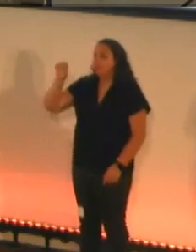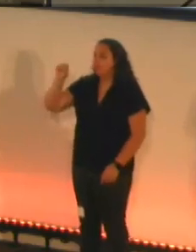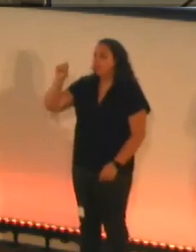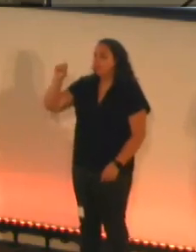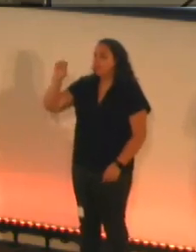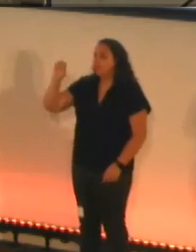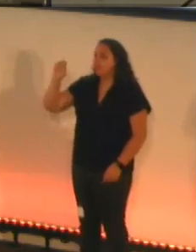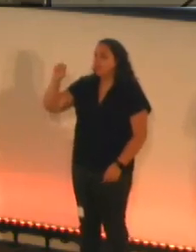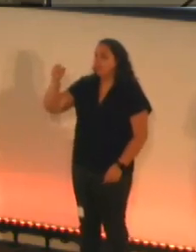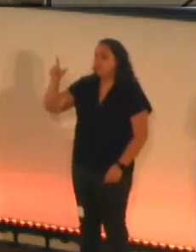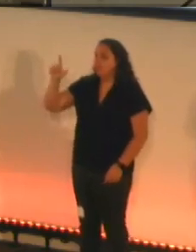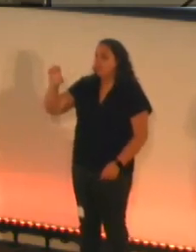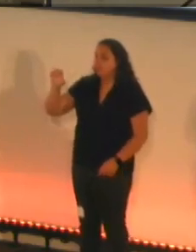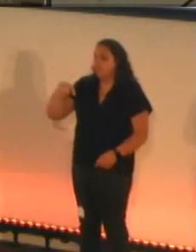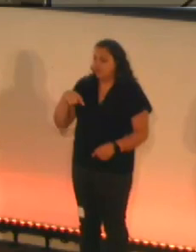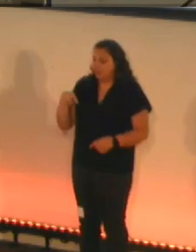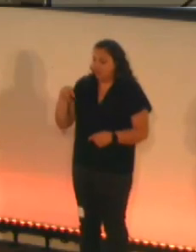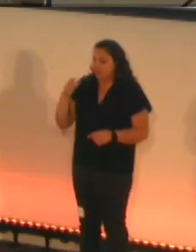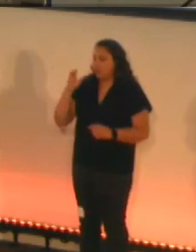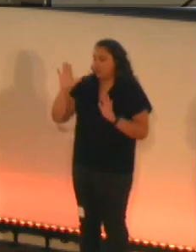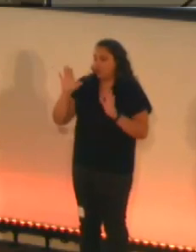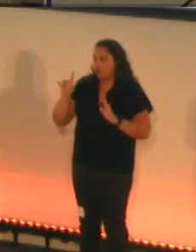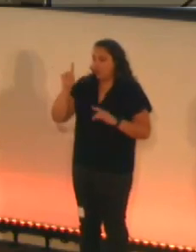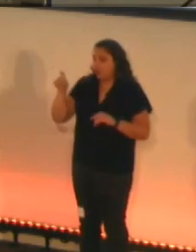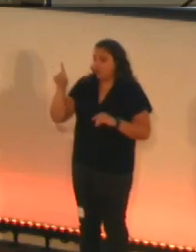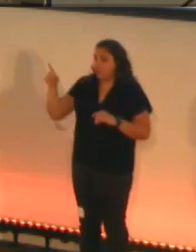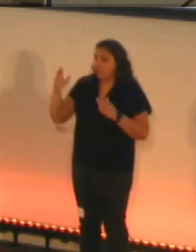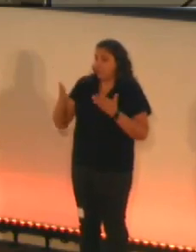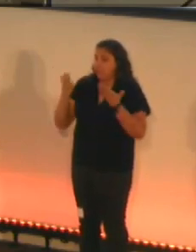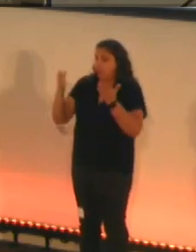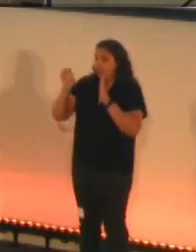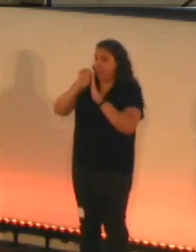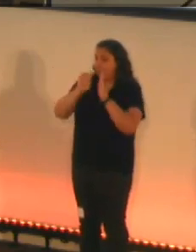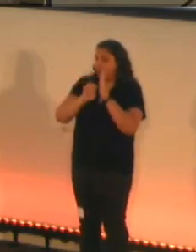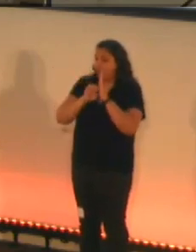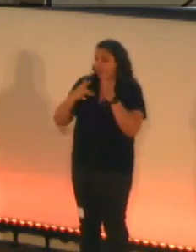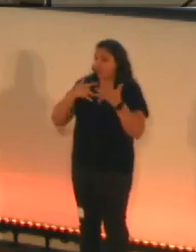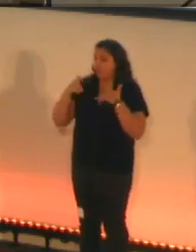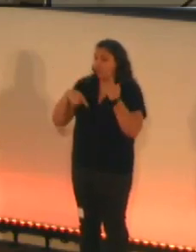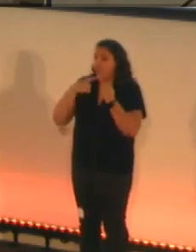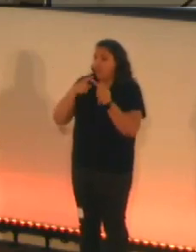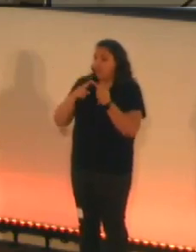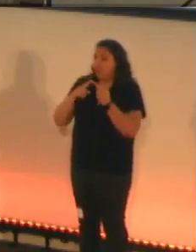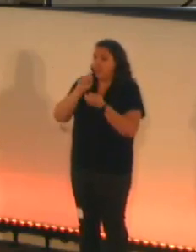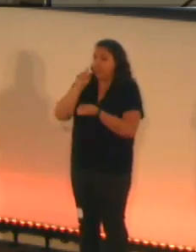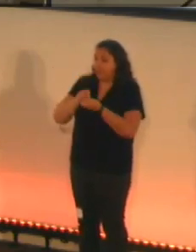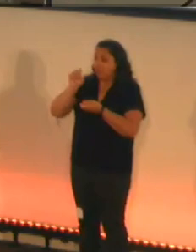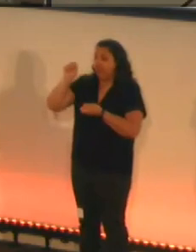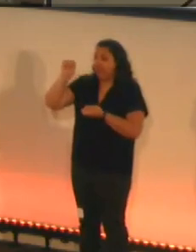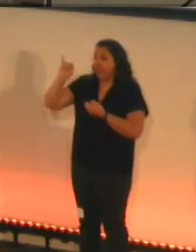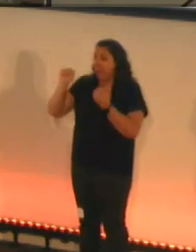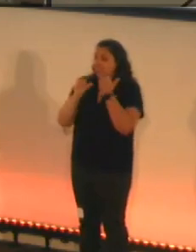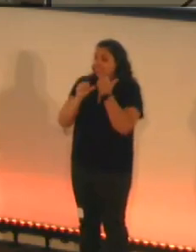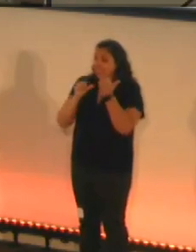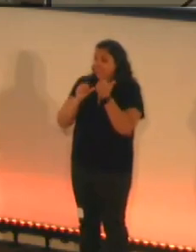that right. Great presentation. Did the participants bring up any ethical concerns around the accuracy of AI-assisted companionship, privacy,